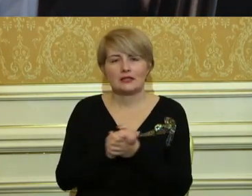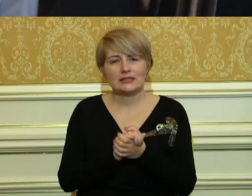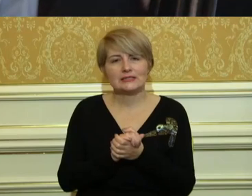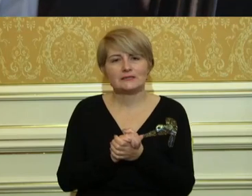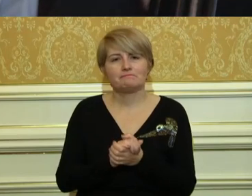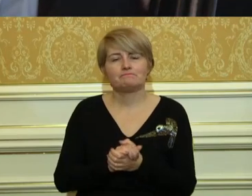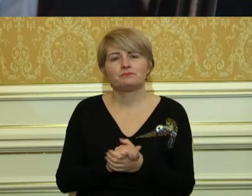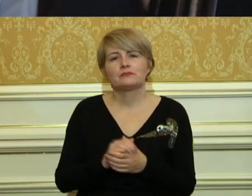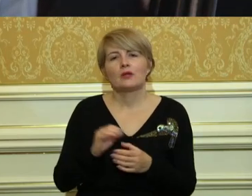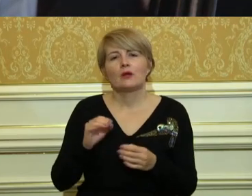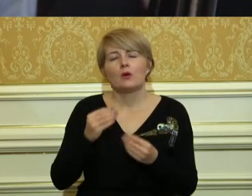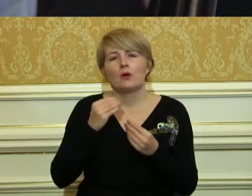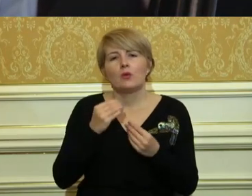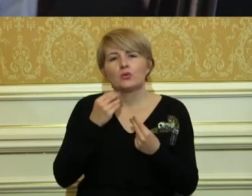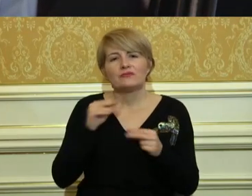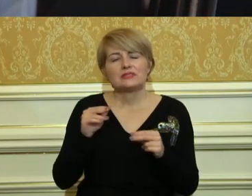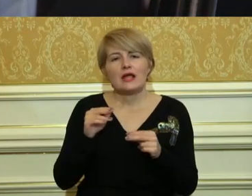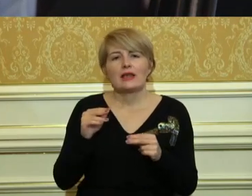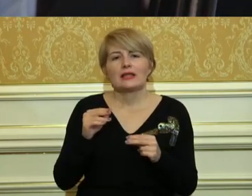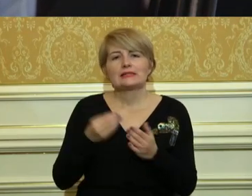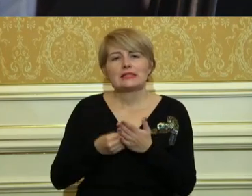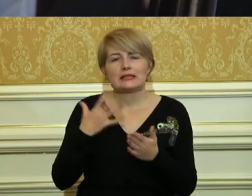international solidarity. These are